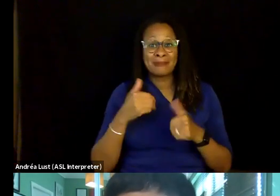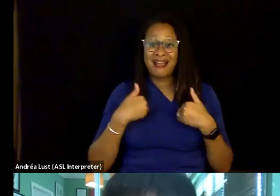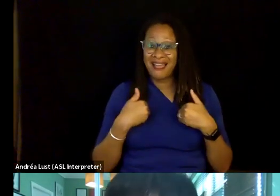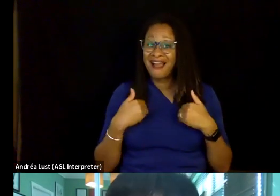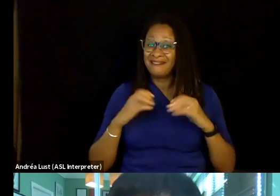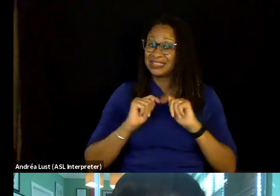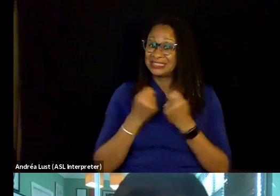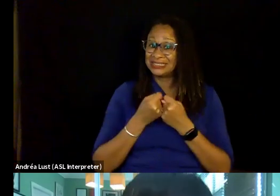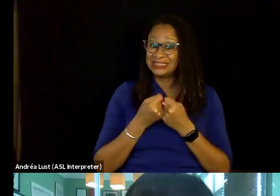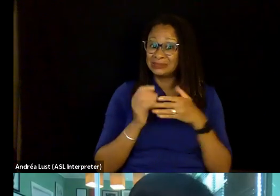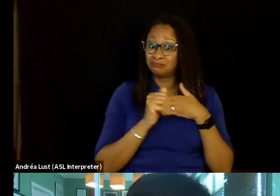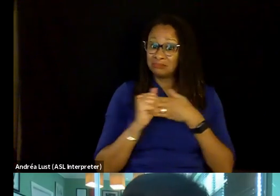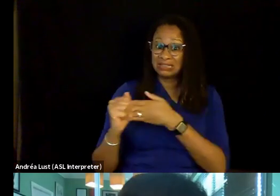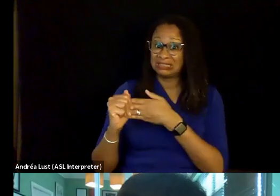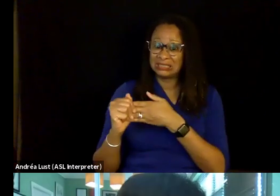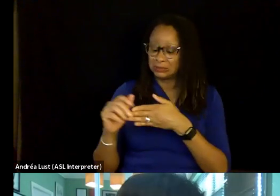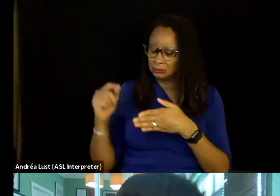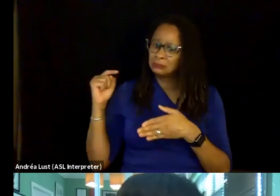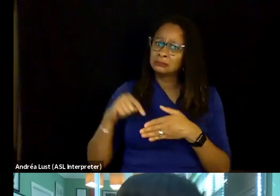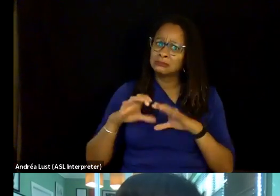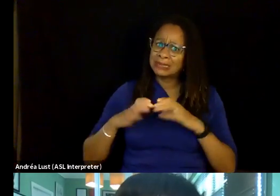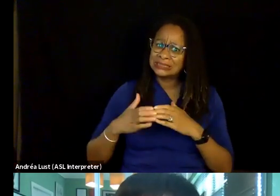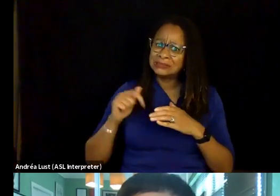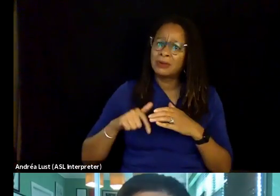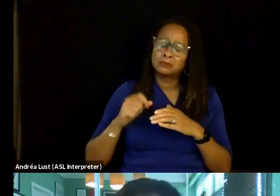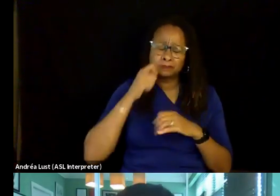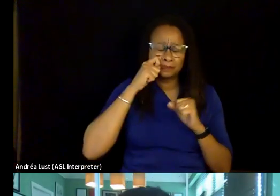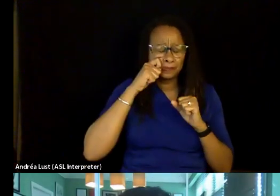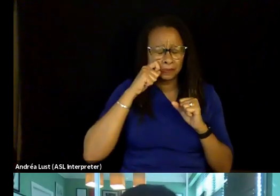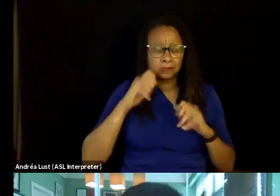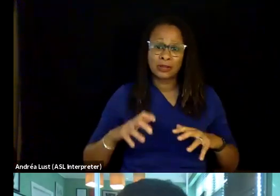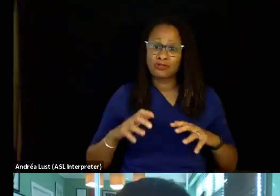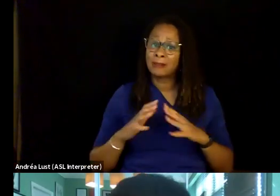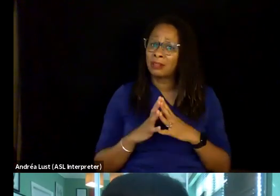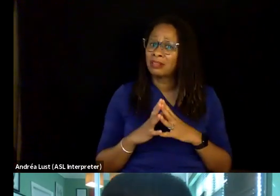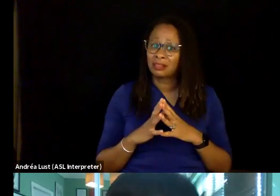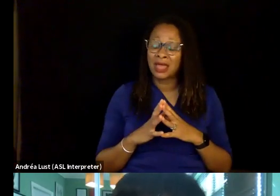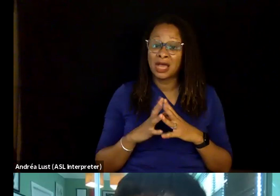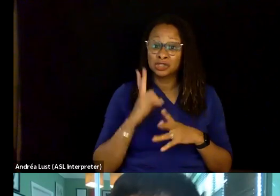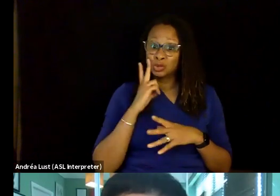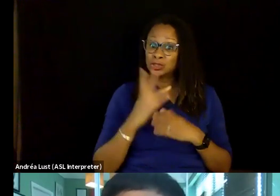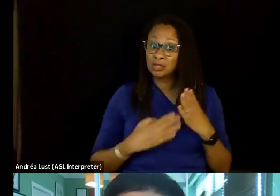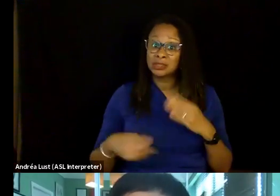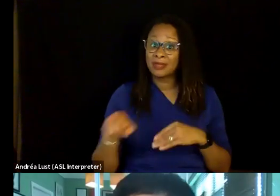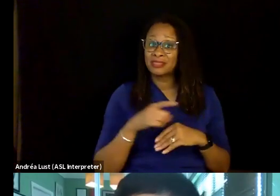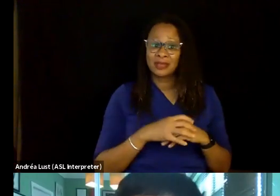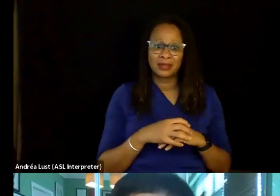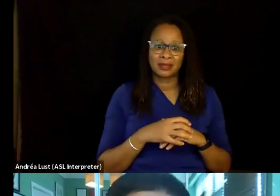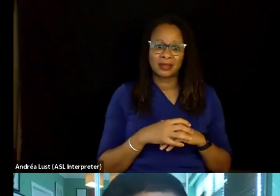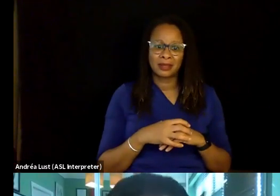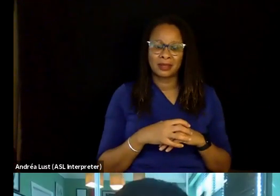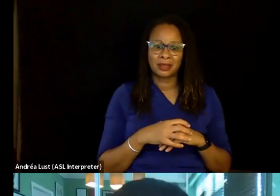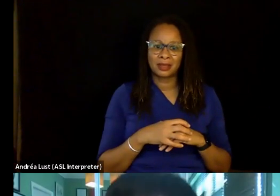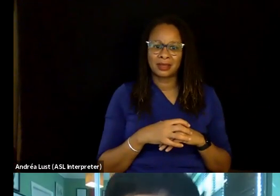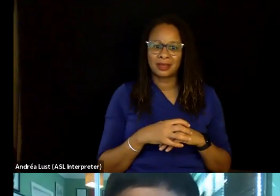lead, and my team is incredible. And you saw some of them. Actually, they're the only, see,